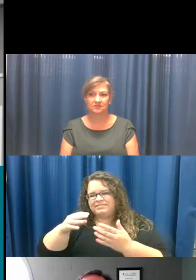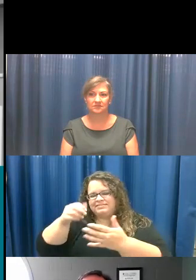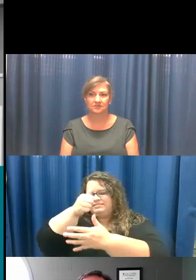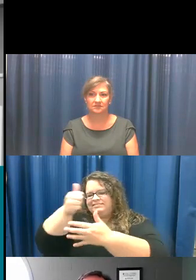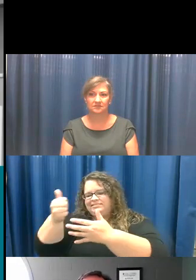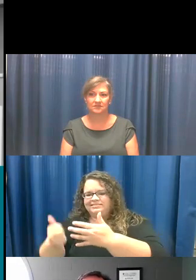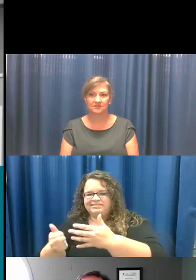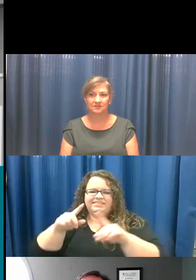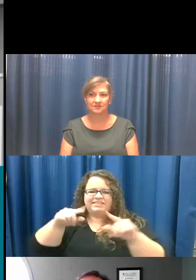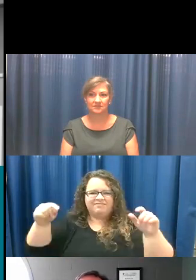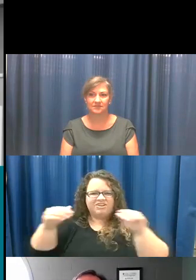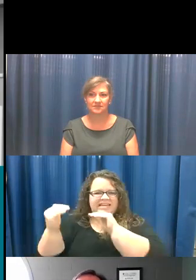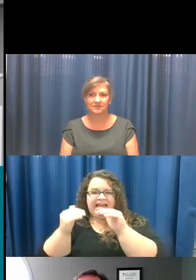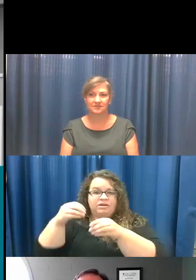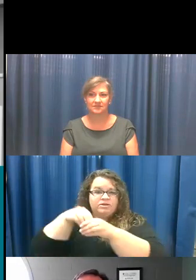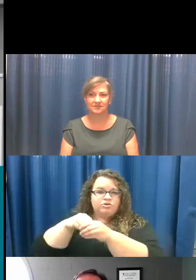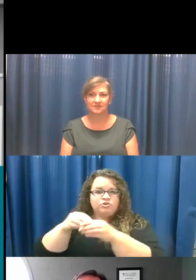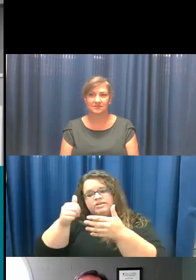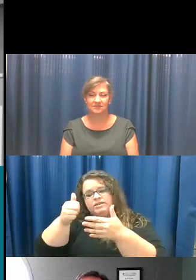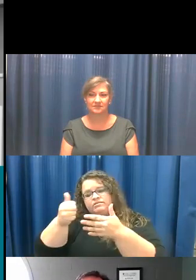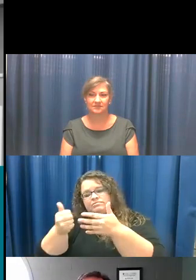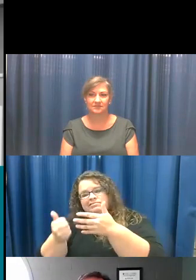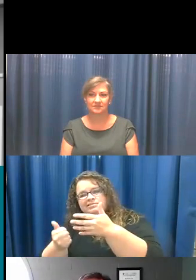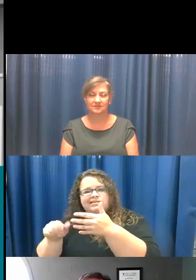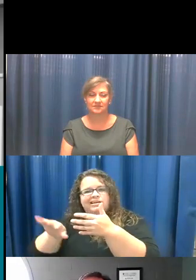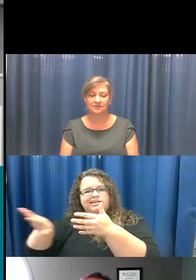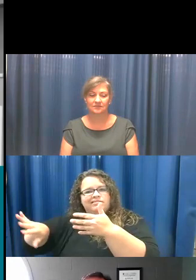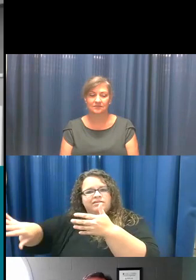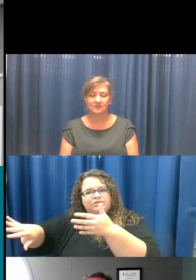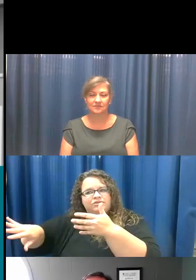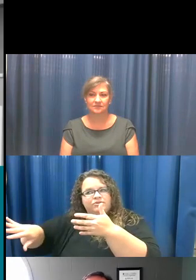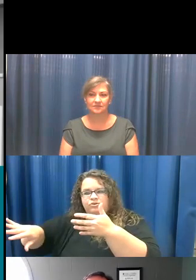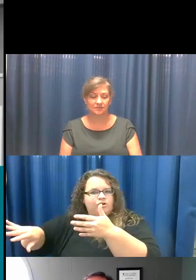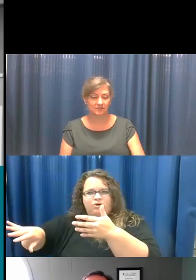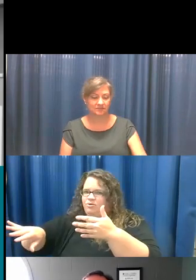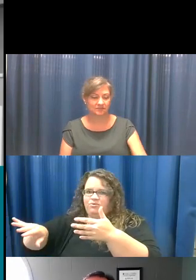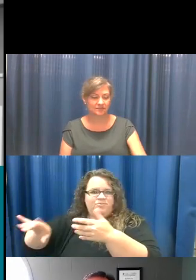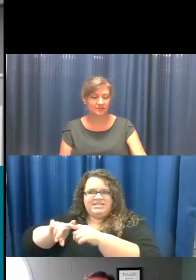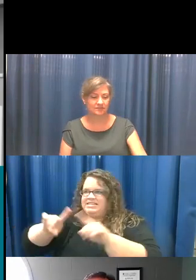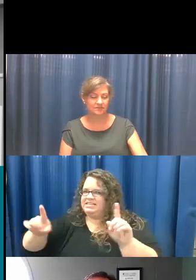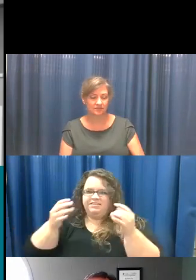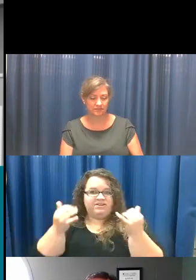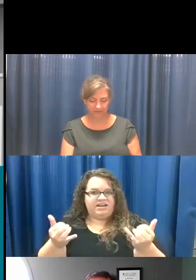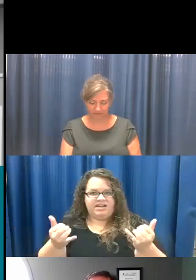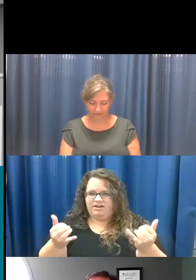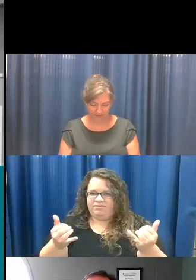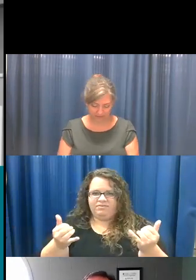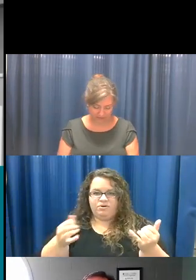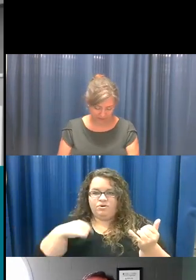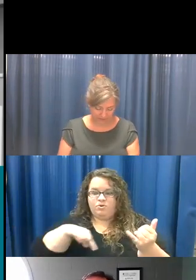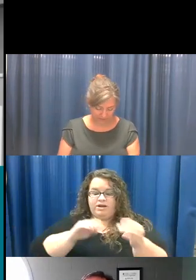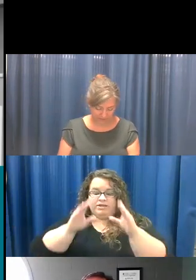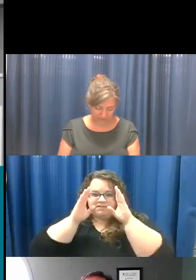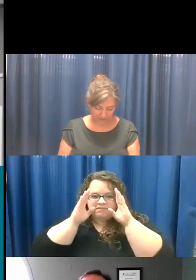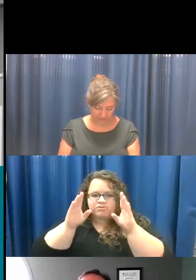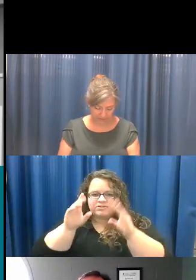central mission, our central work. And that's really different today. I think we understand DEI work today